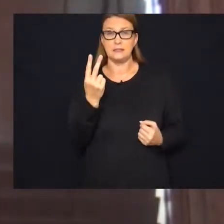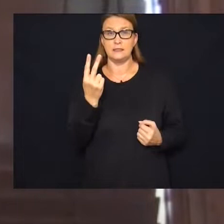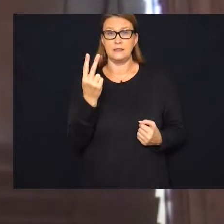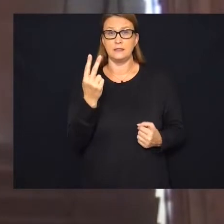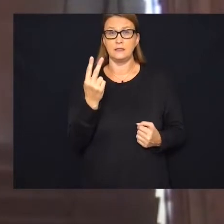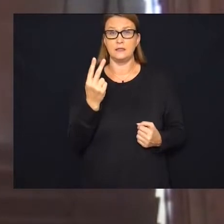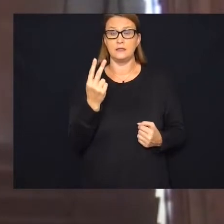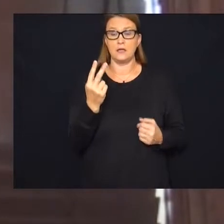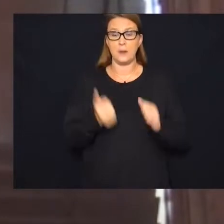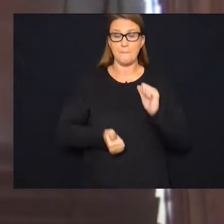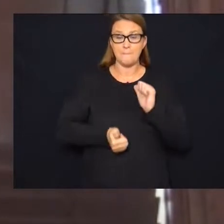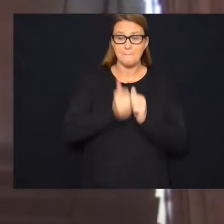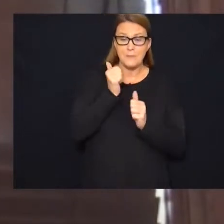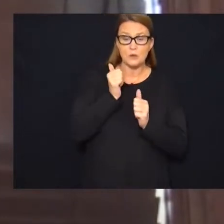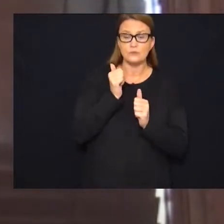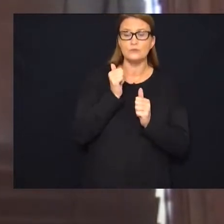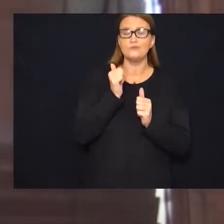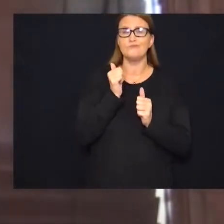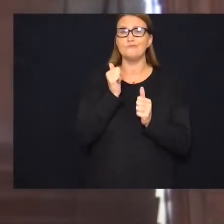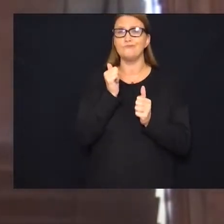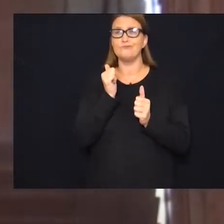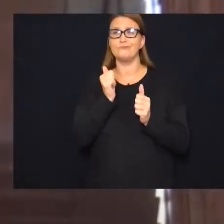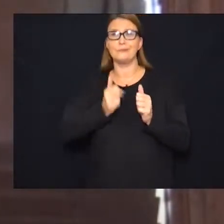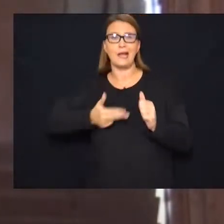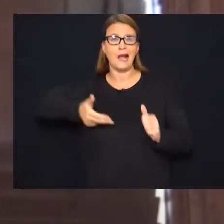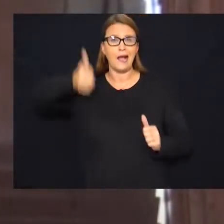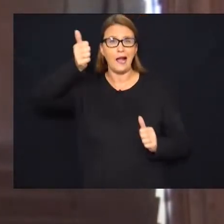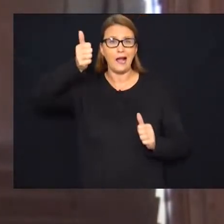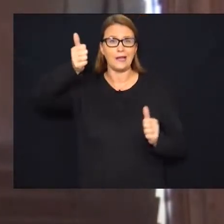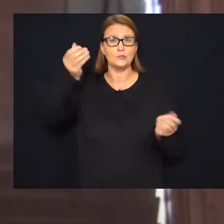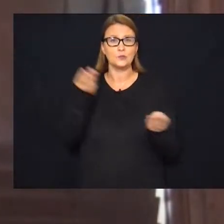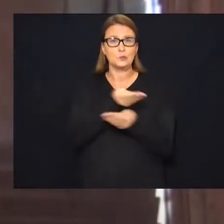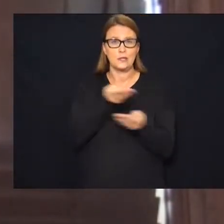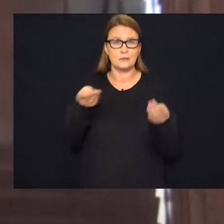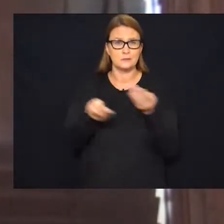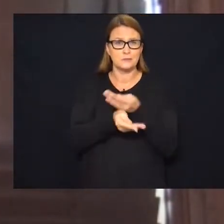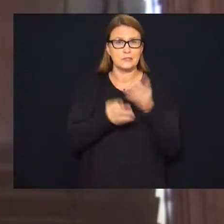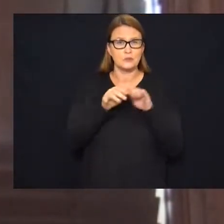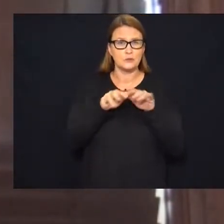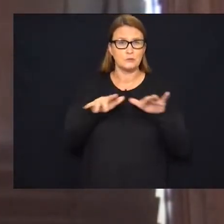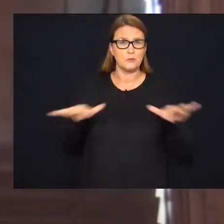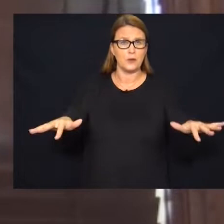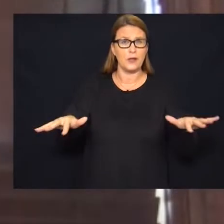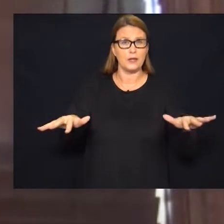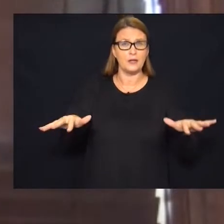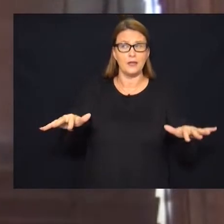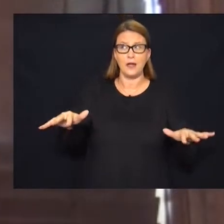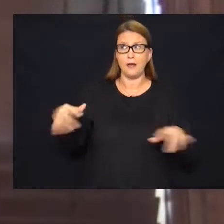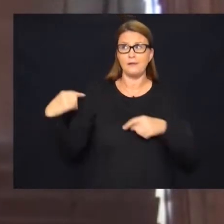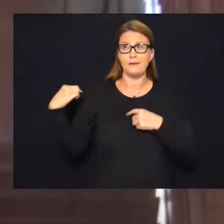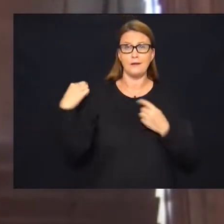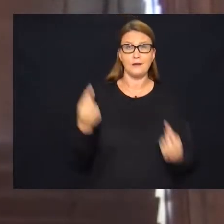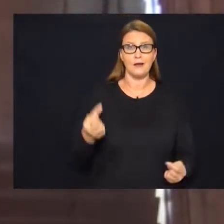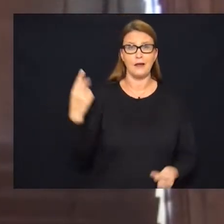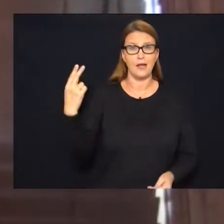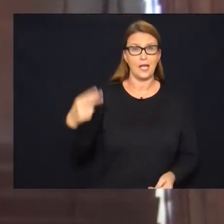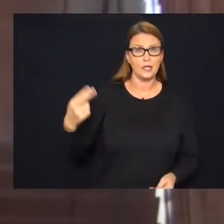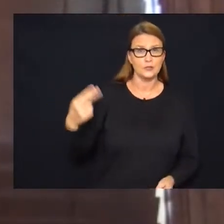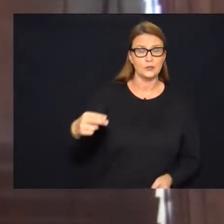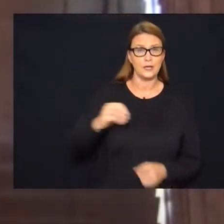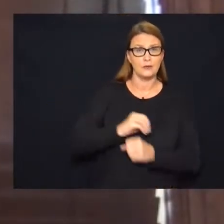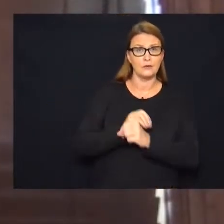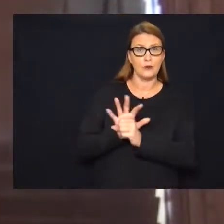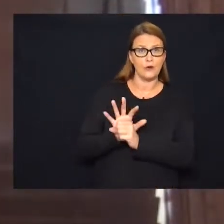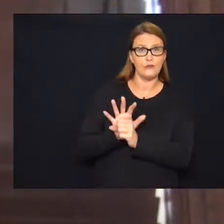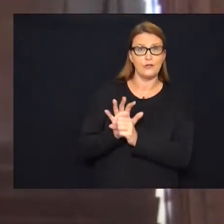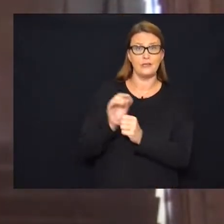the most highest transmission week in our history during the COVID pandemic